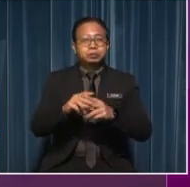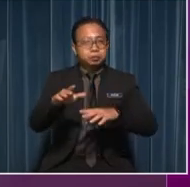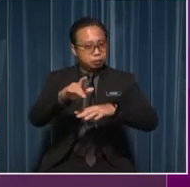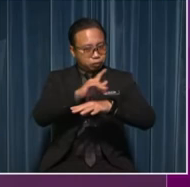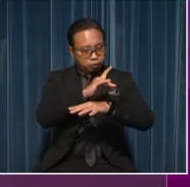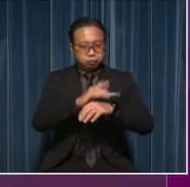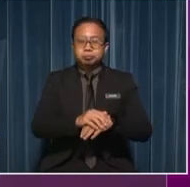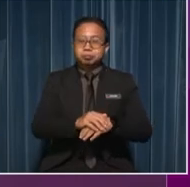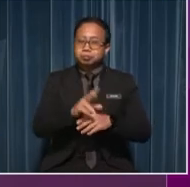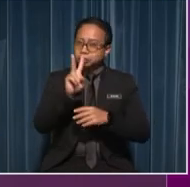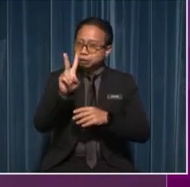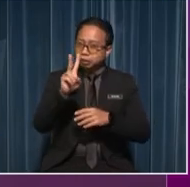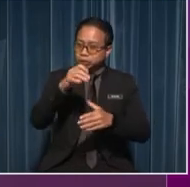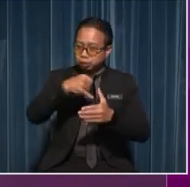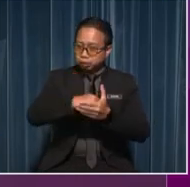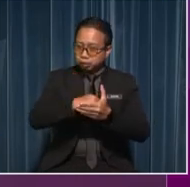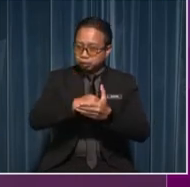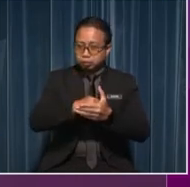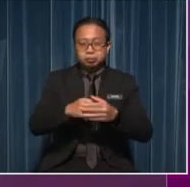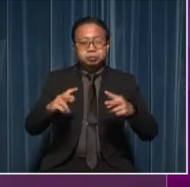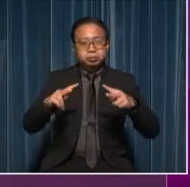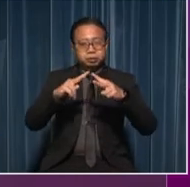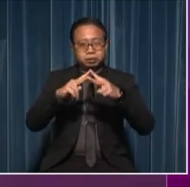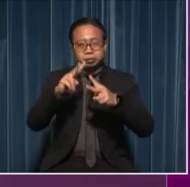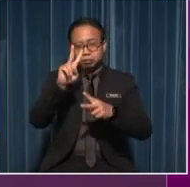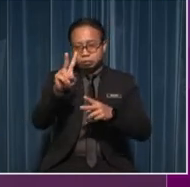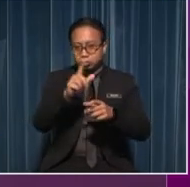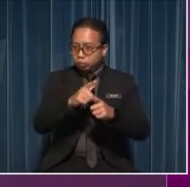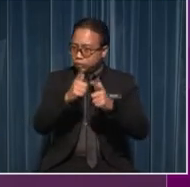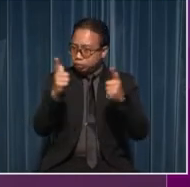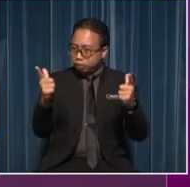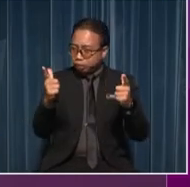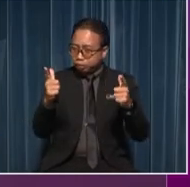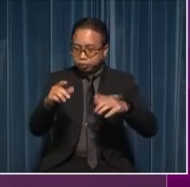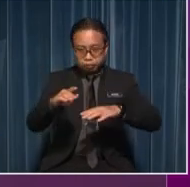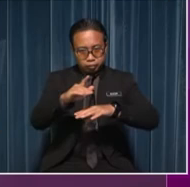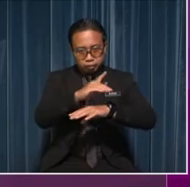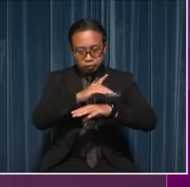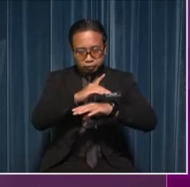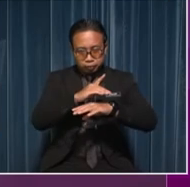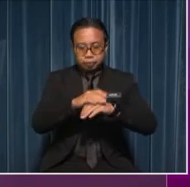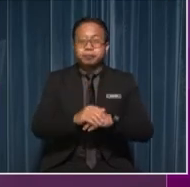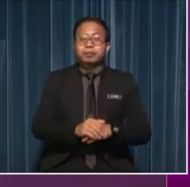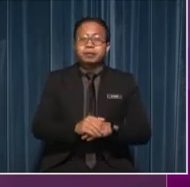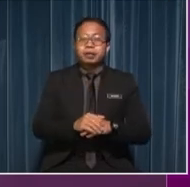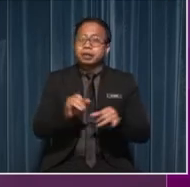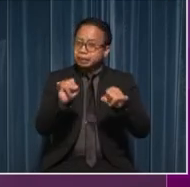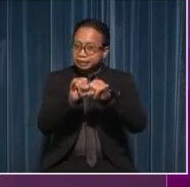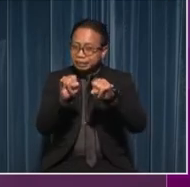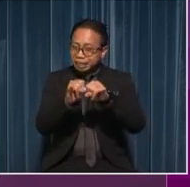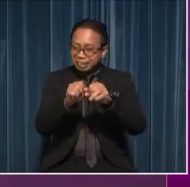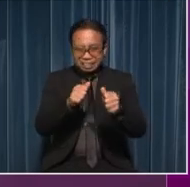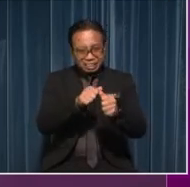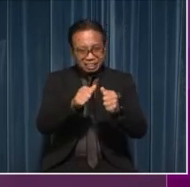Secondly, in prisms has 2 opposite surfaces of the same shape and size,